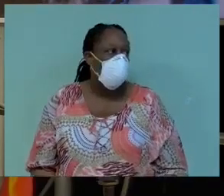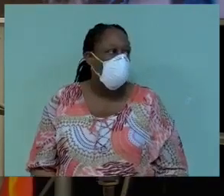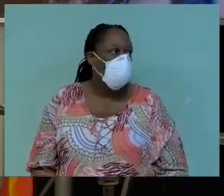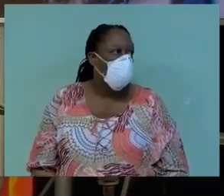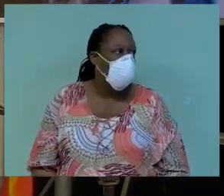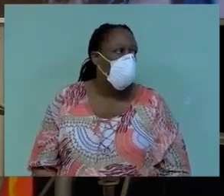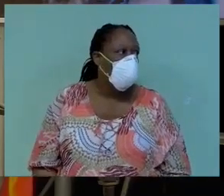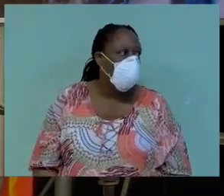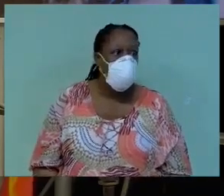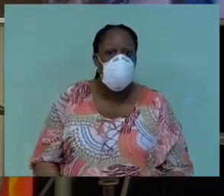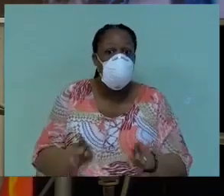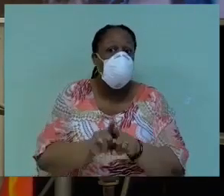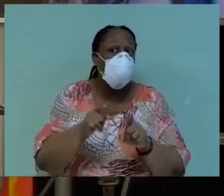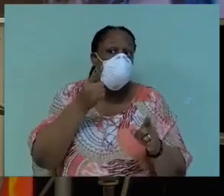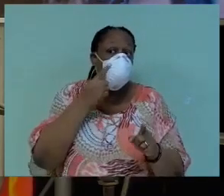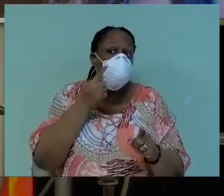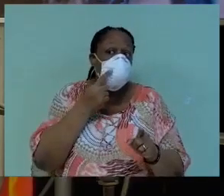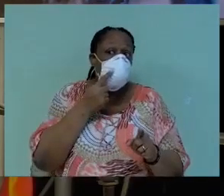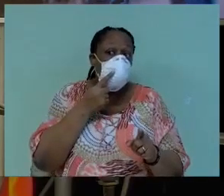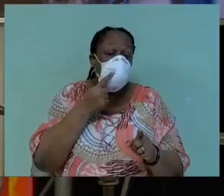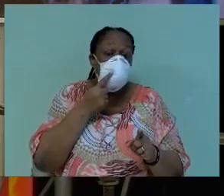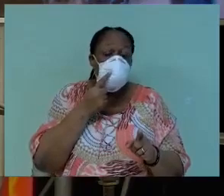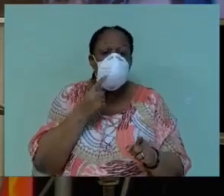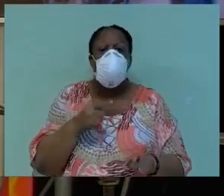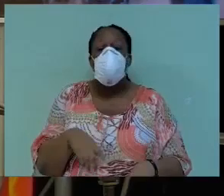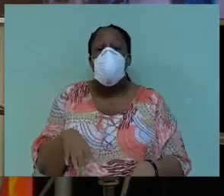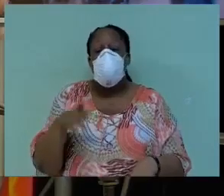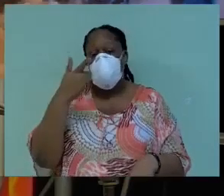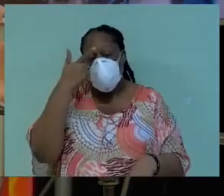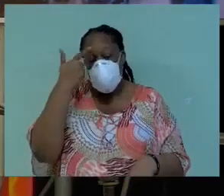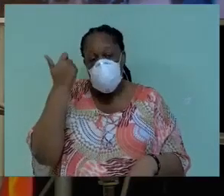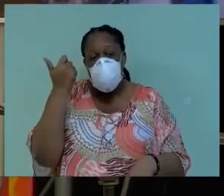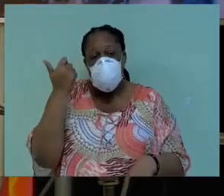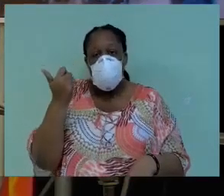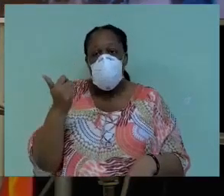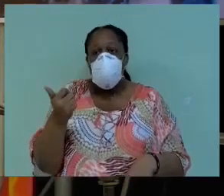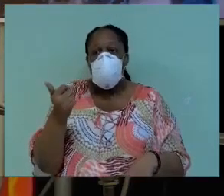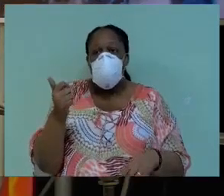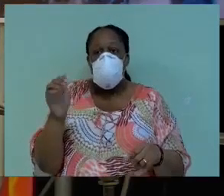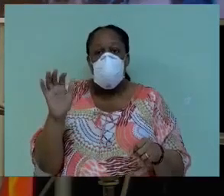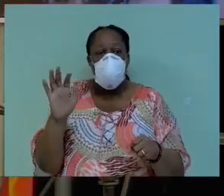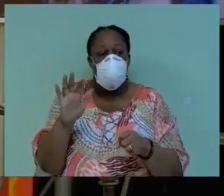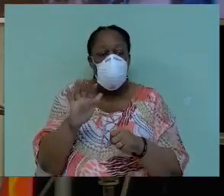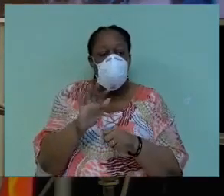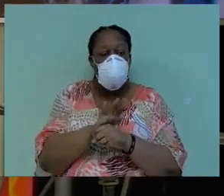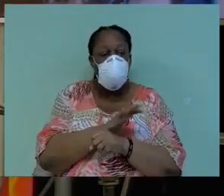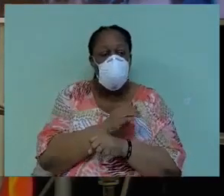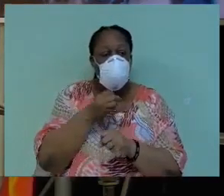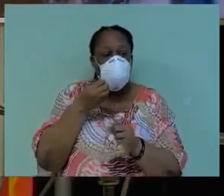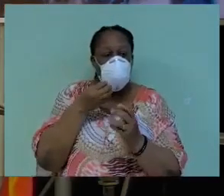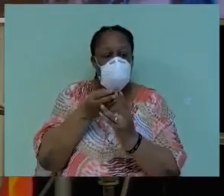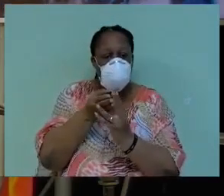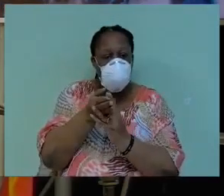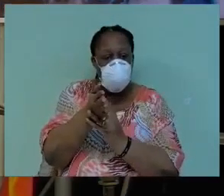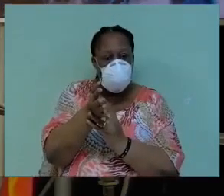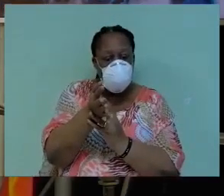the COVID virus, because they have a very high filtration capacity. They filter out about 95% or more of